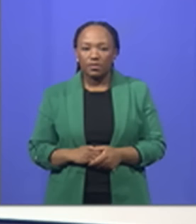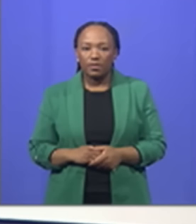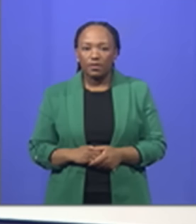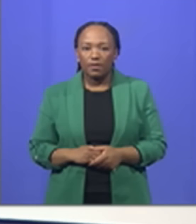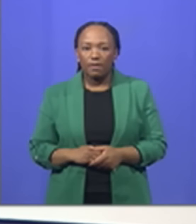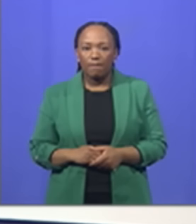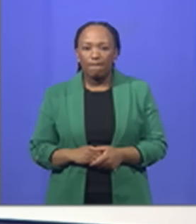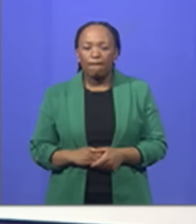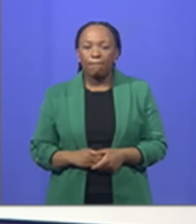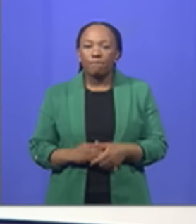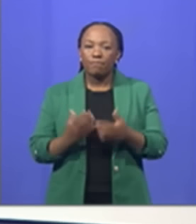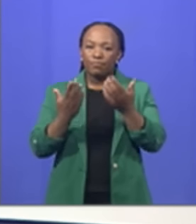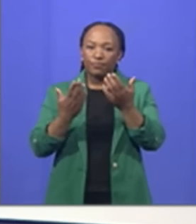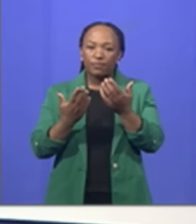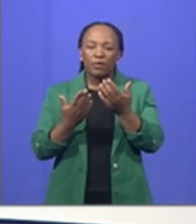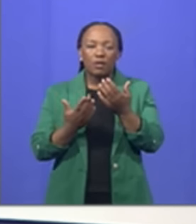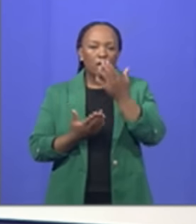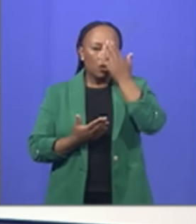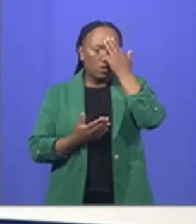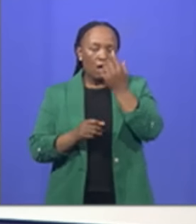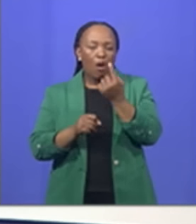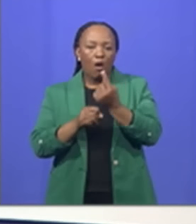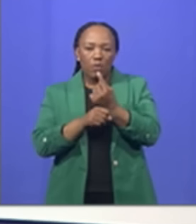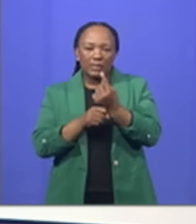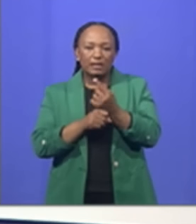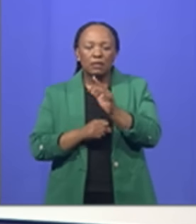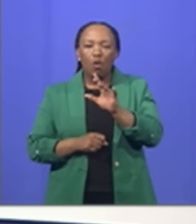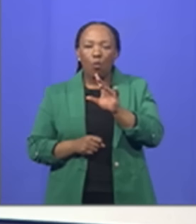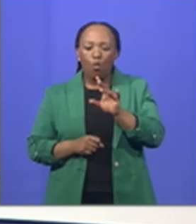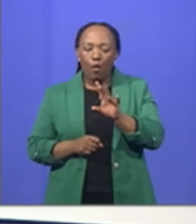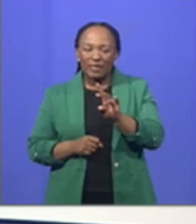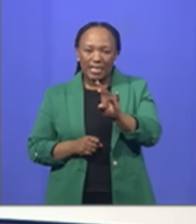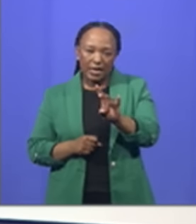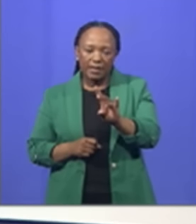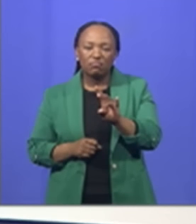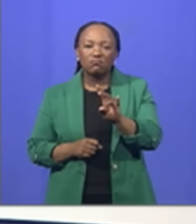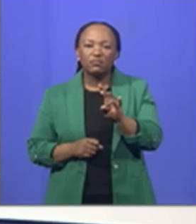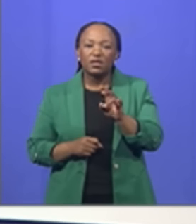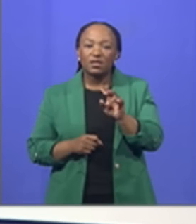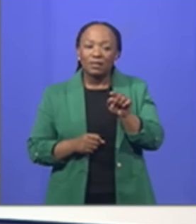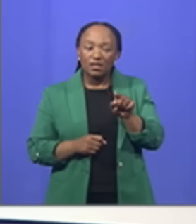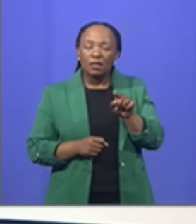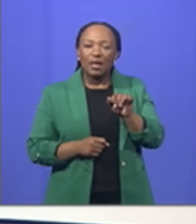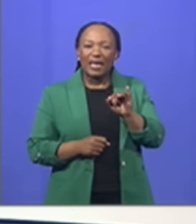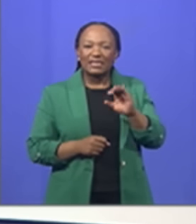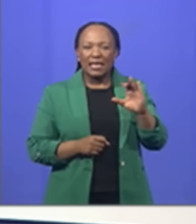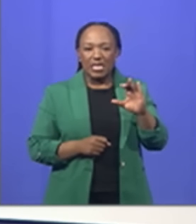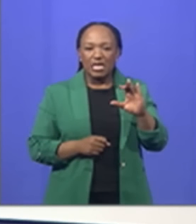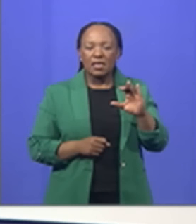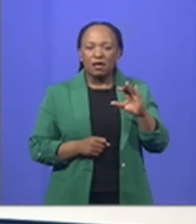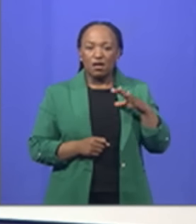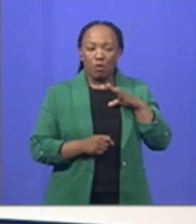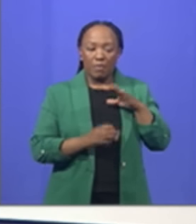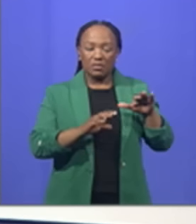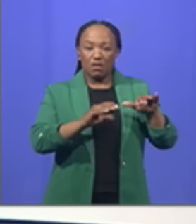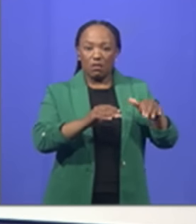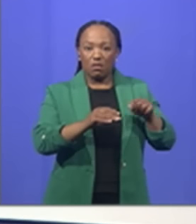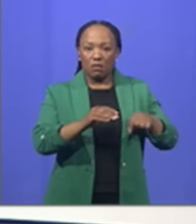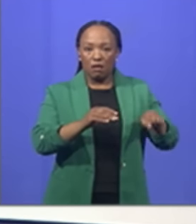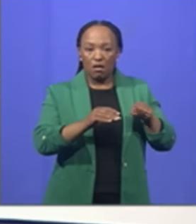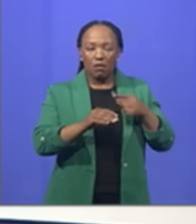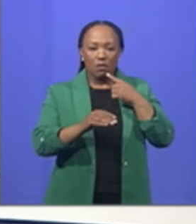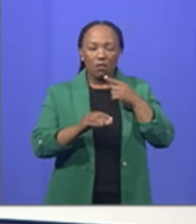Bjalo ka ge re dira bjalo ka bo Malaboraro bekeng ye, komišene yeo e ikemego ya dikgetho e ipiletša go mekgatlo ya dipolotiki